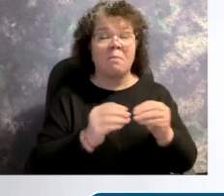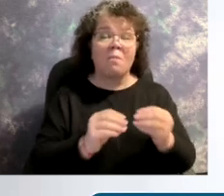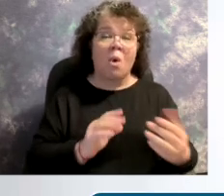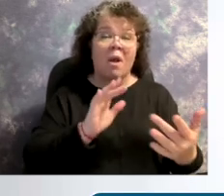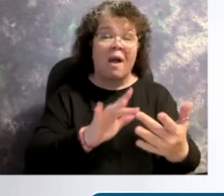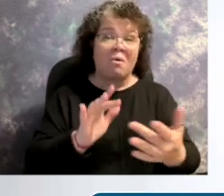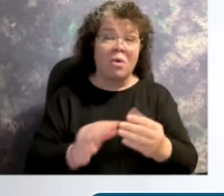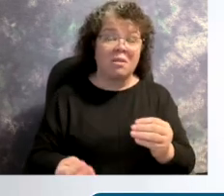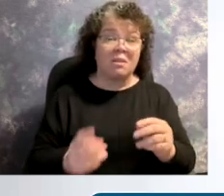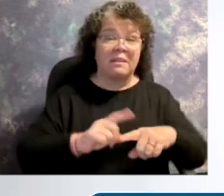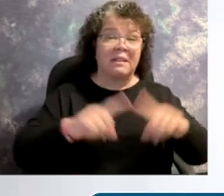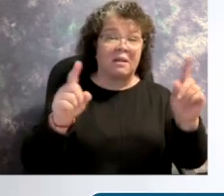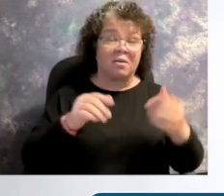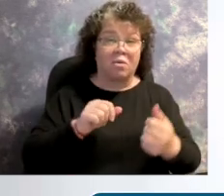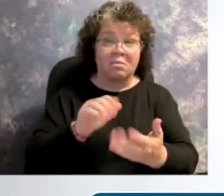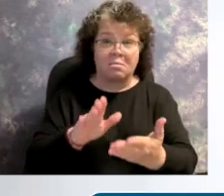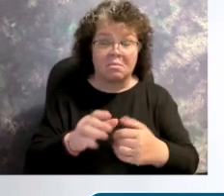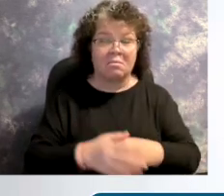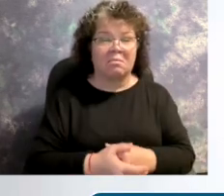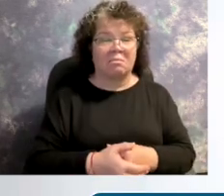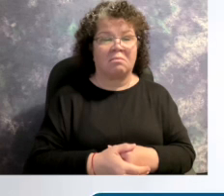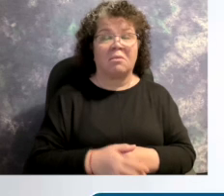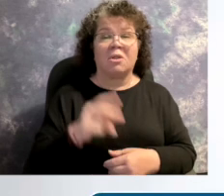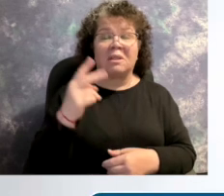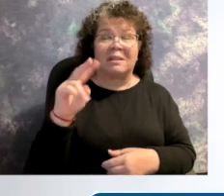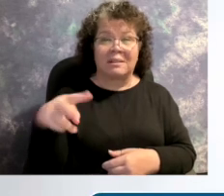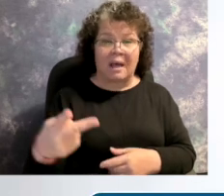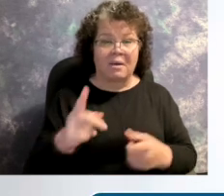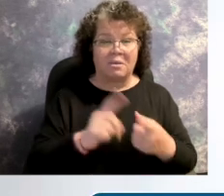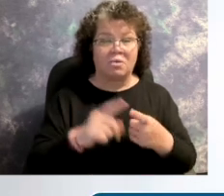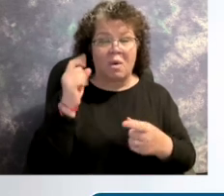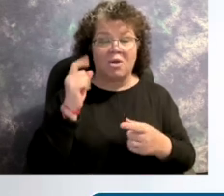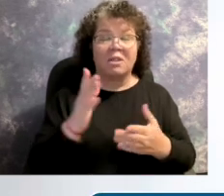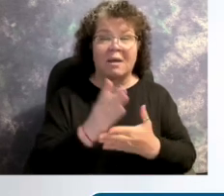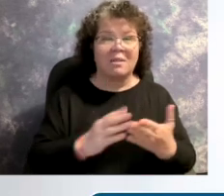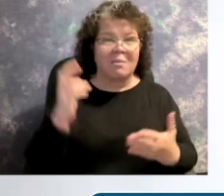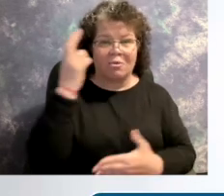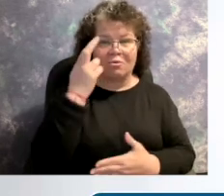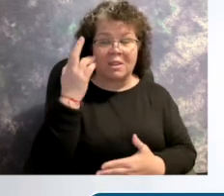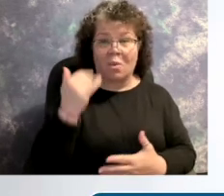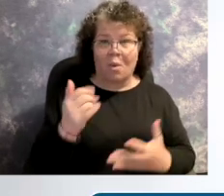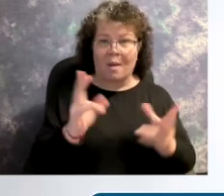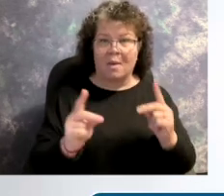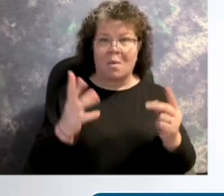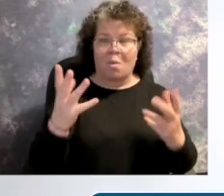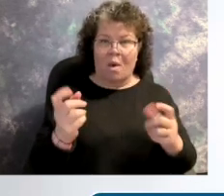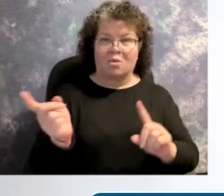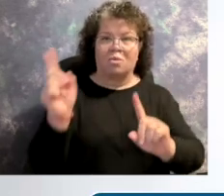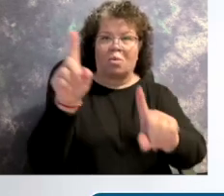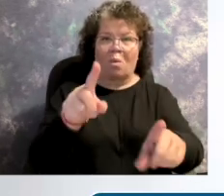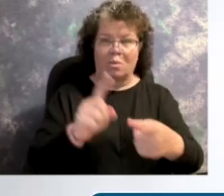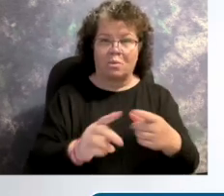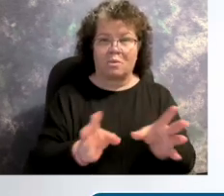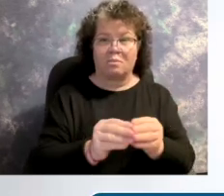engagement differently. 2, to understand some of the reasons people want to attend our